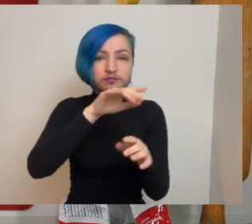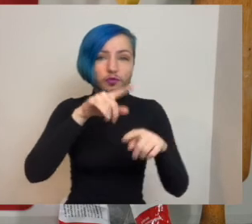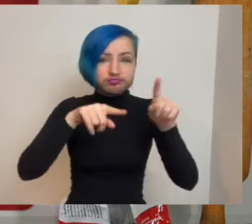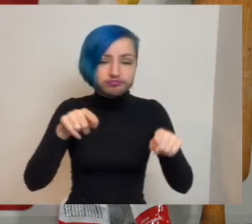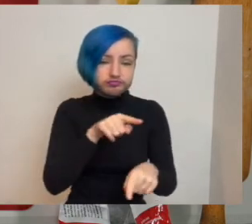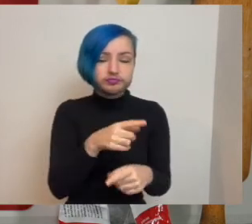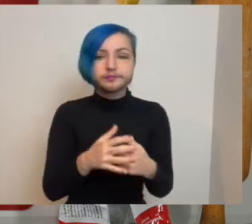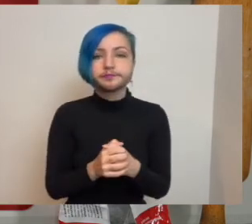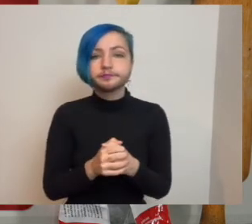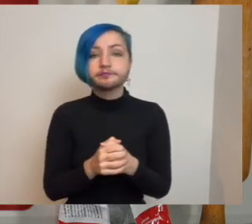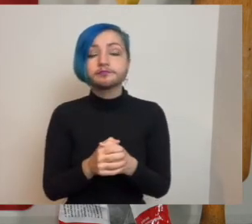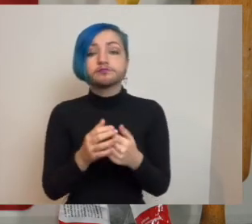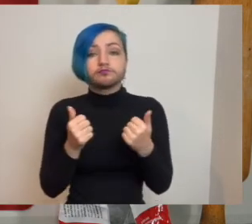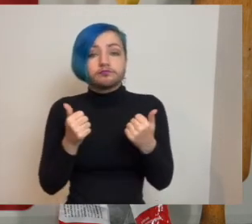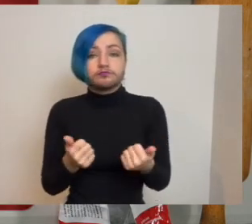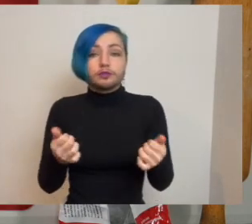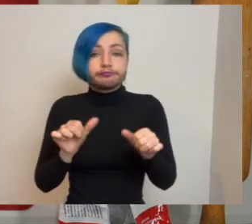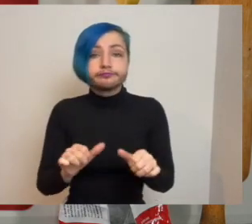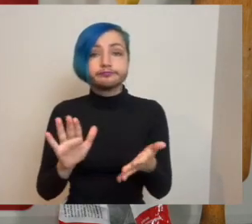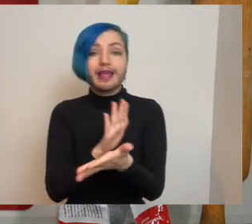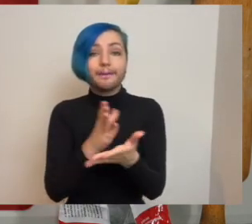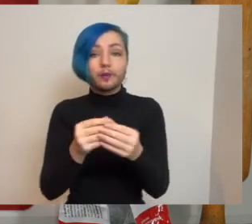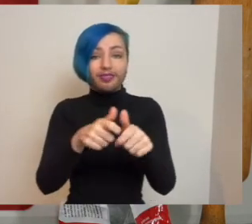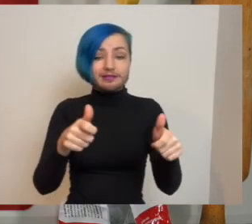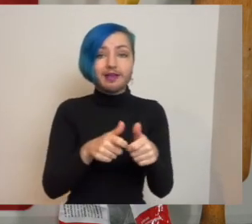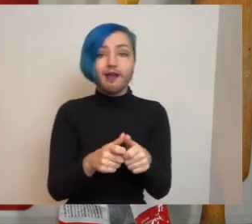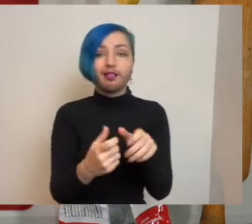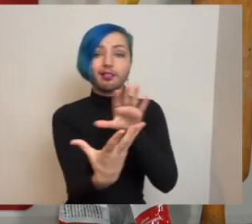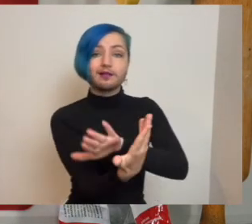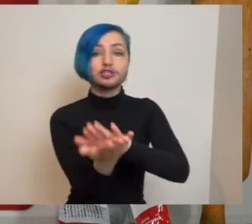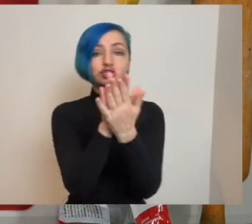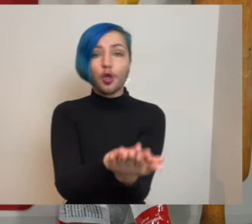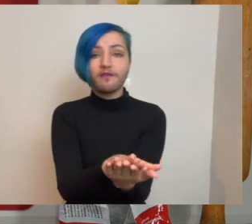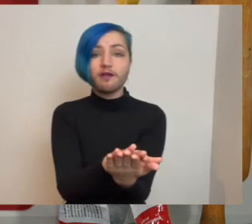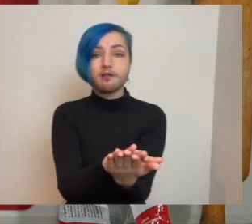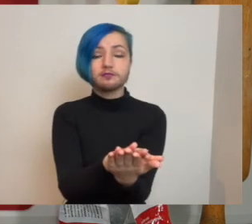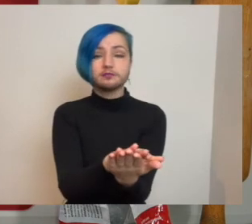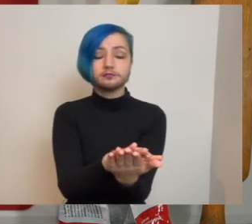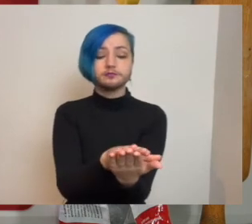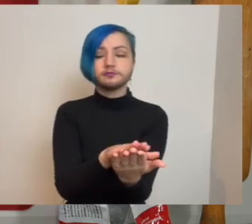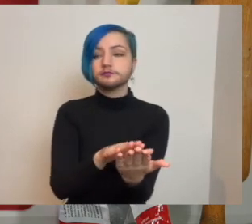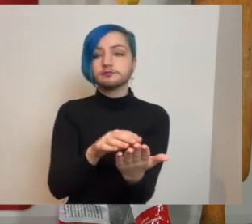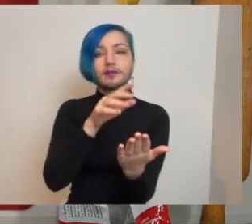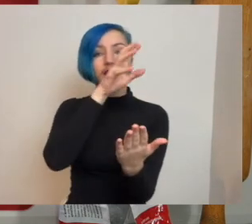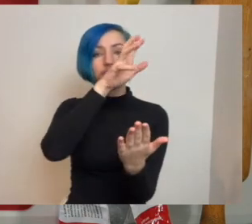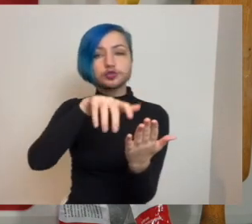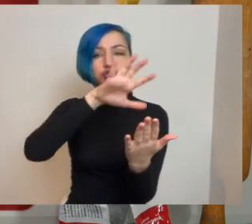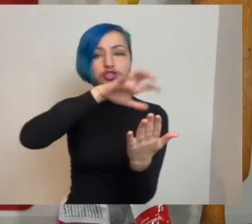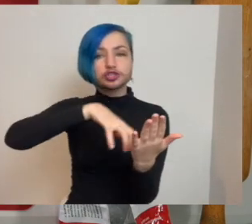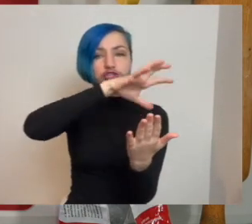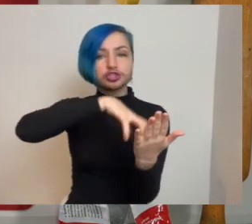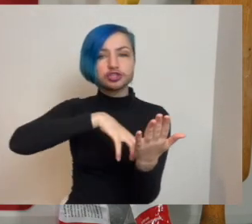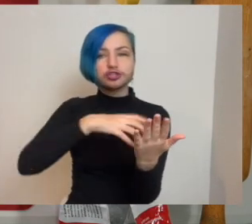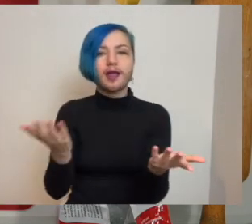And then when you're happy with your tile, if you just turn it on its underside, you want to lightly score the back,